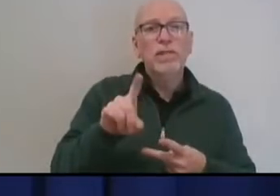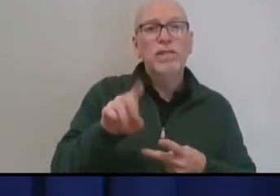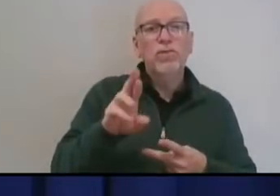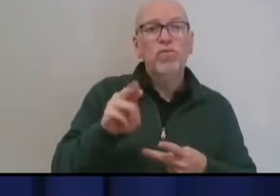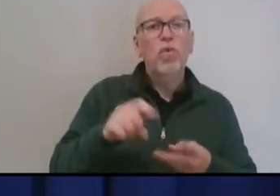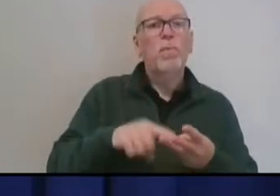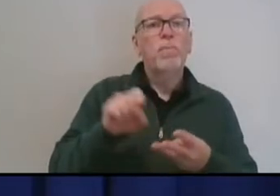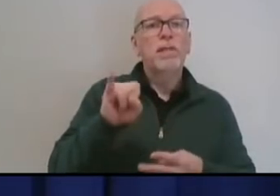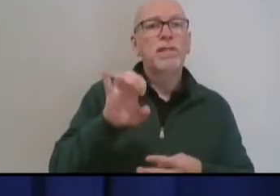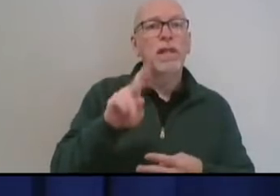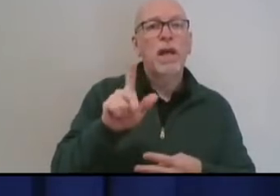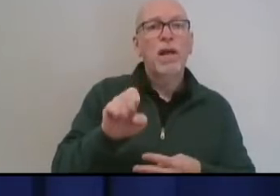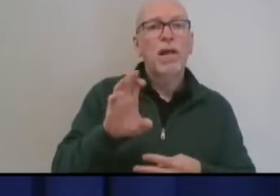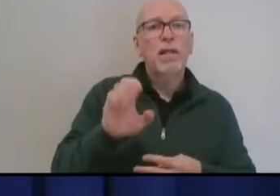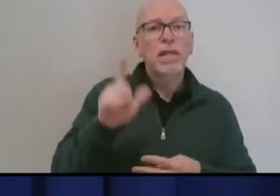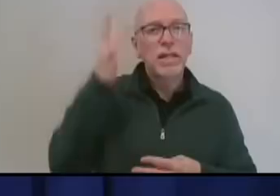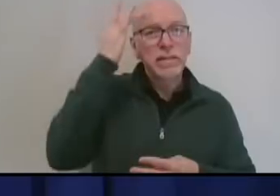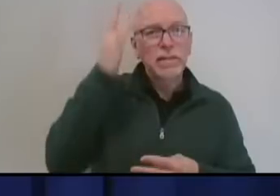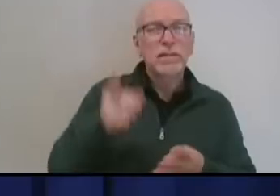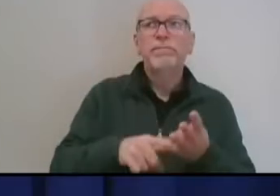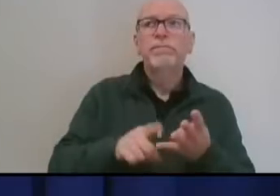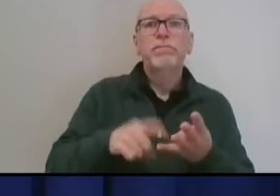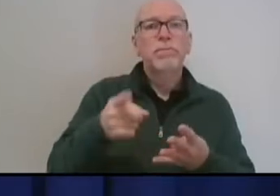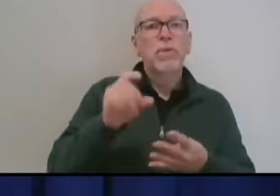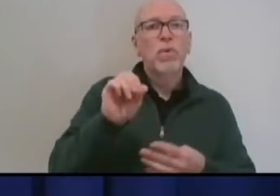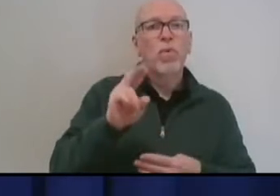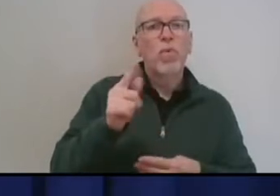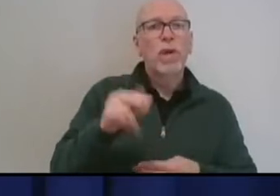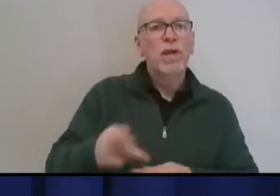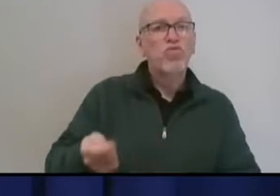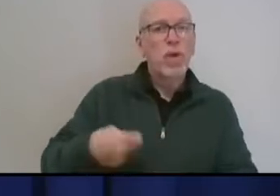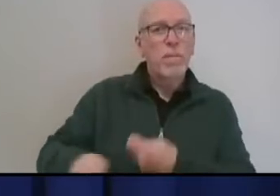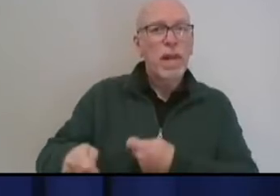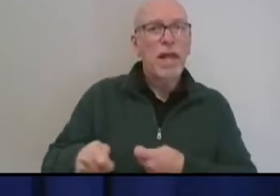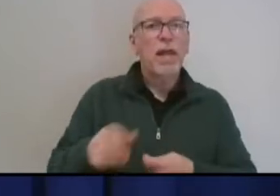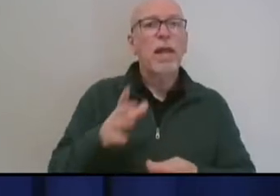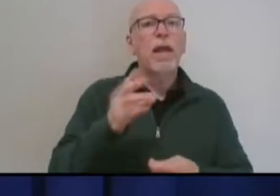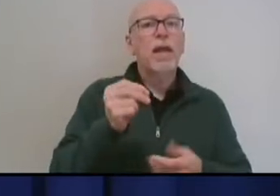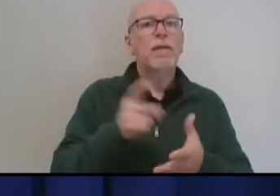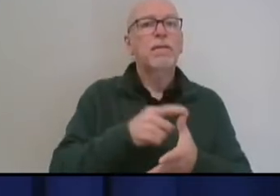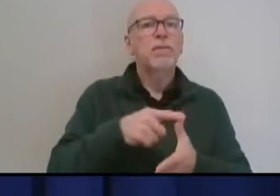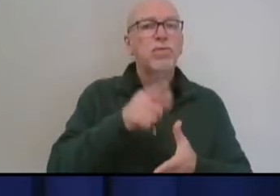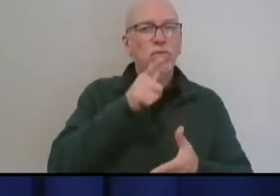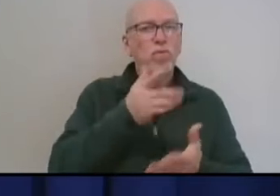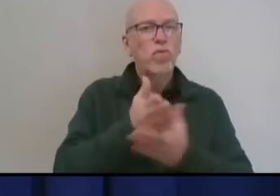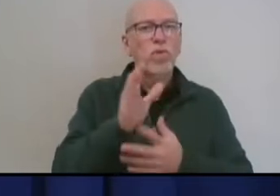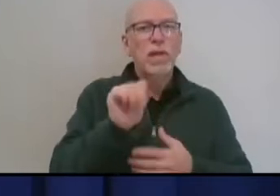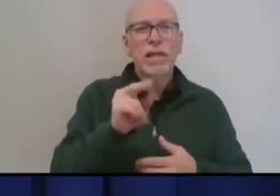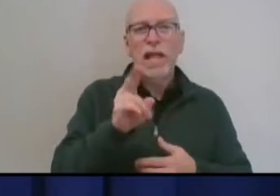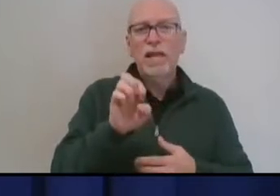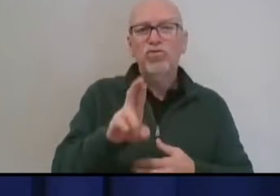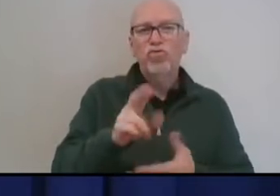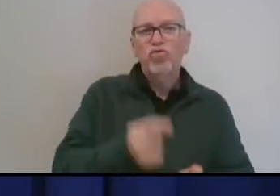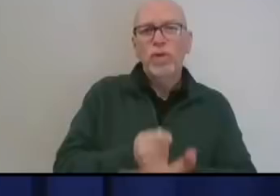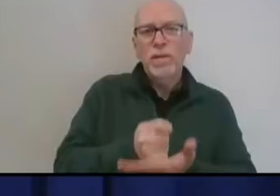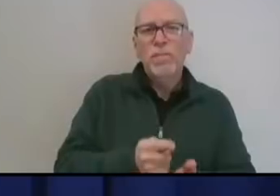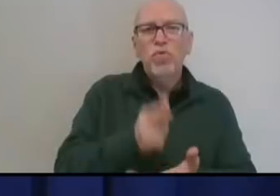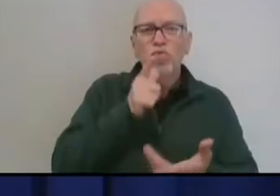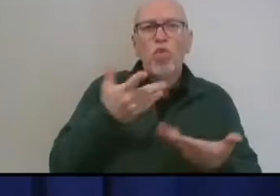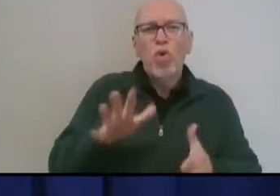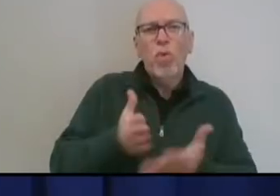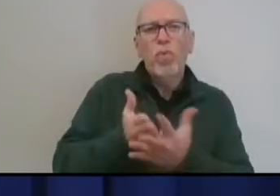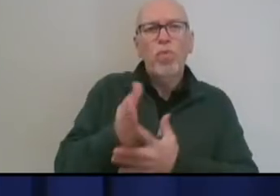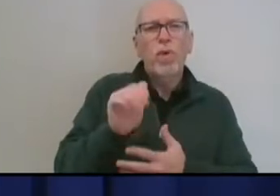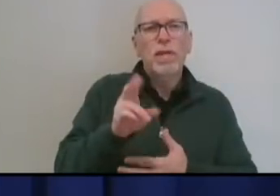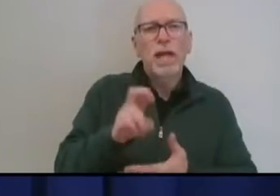cell disease, individuals who have received a solid organ transplant, and people who are undergoing cancer treatment or have had cancer treatment